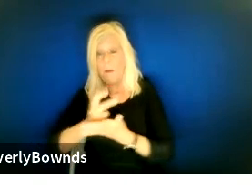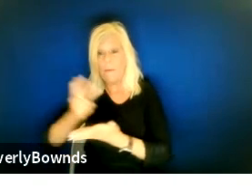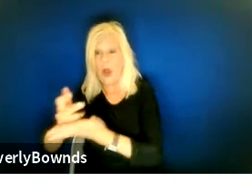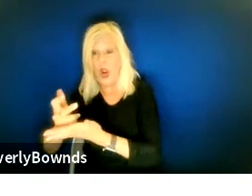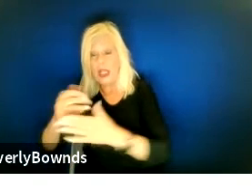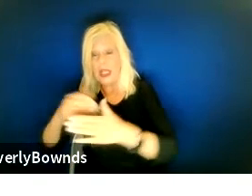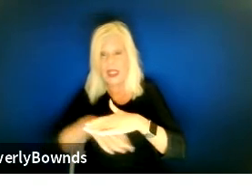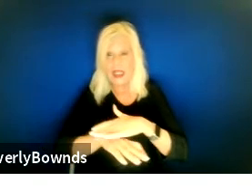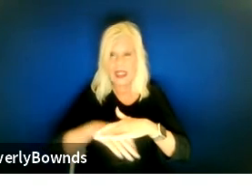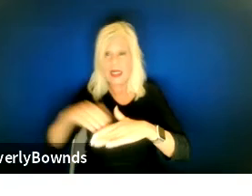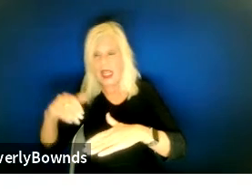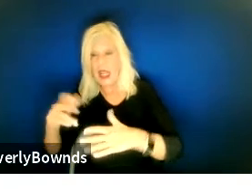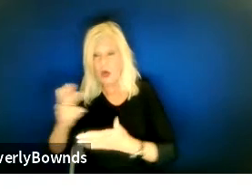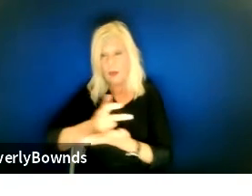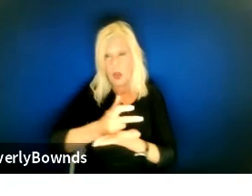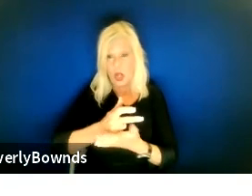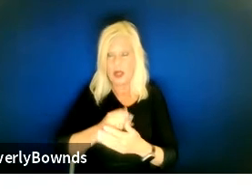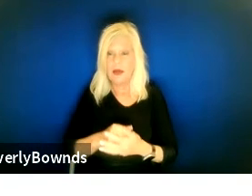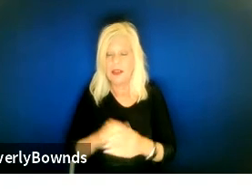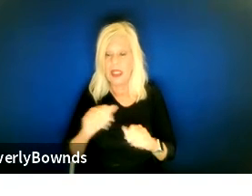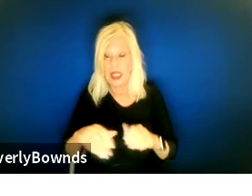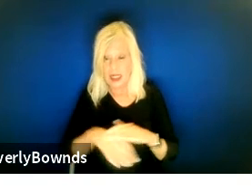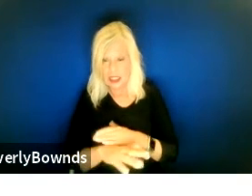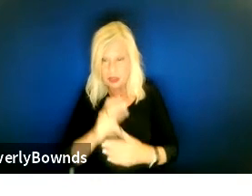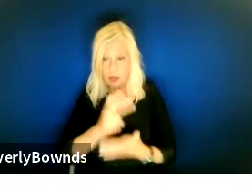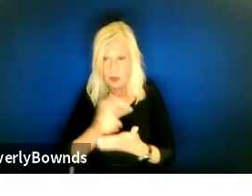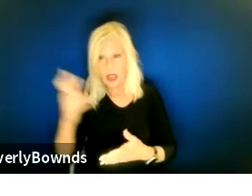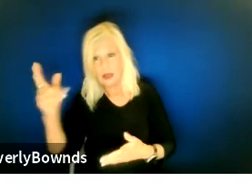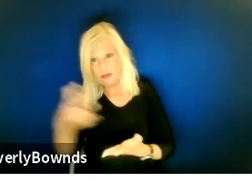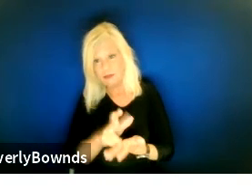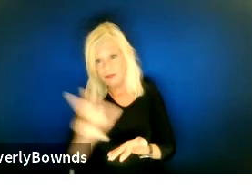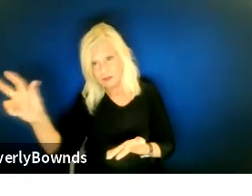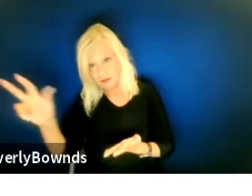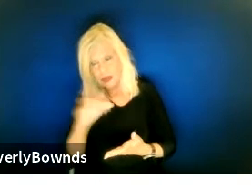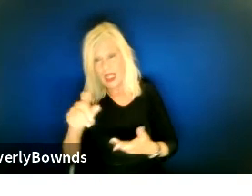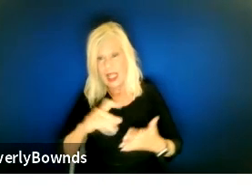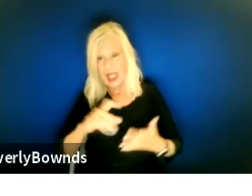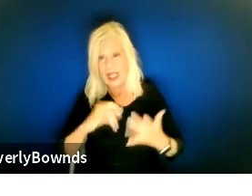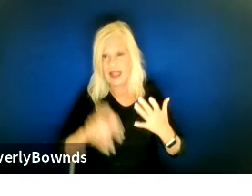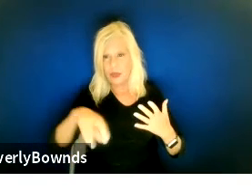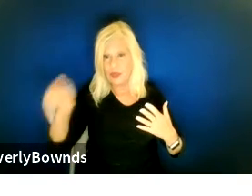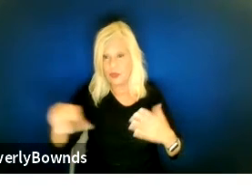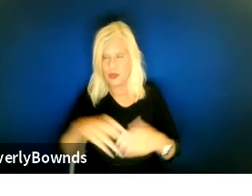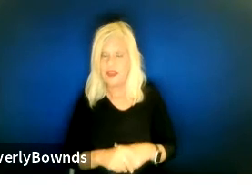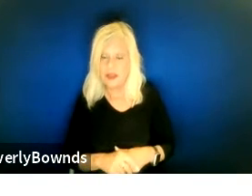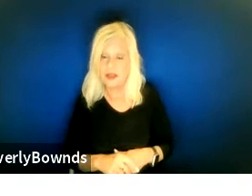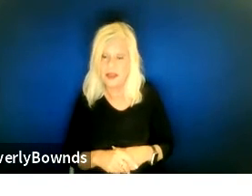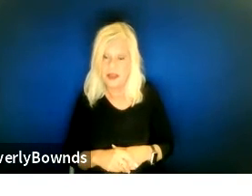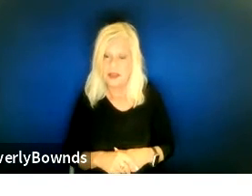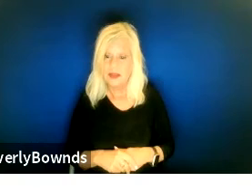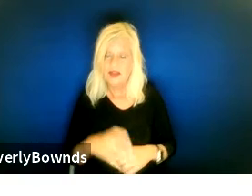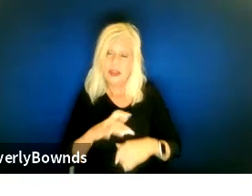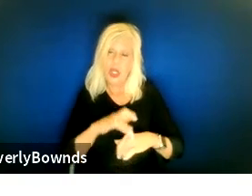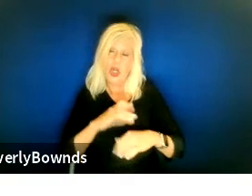they clear enough for me to go and participate? And the last option is restrooms. So if you in the earlier proof